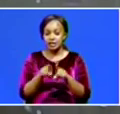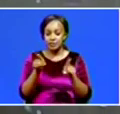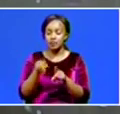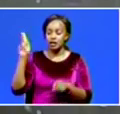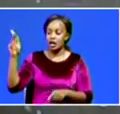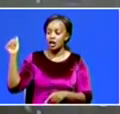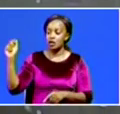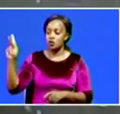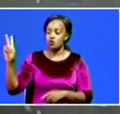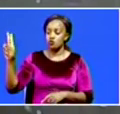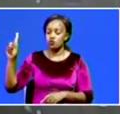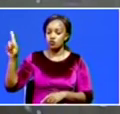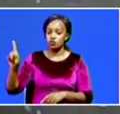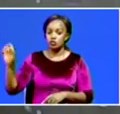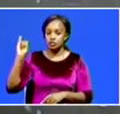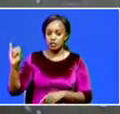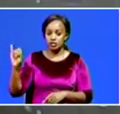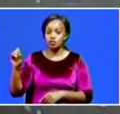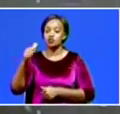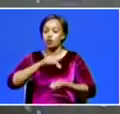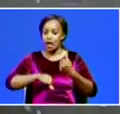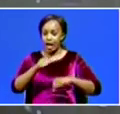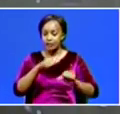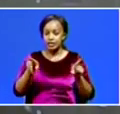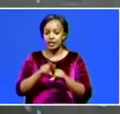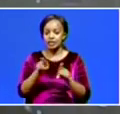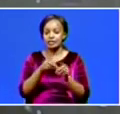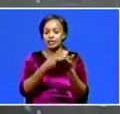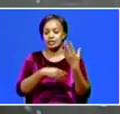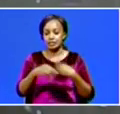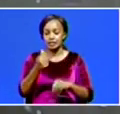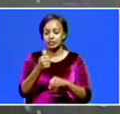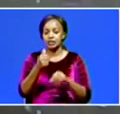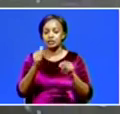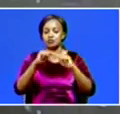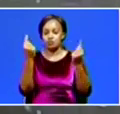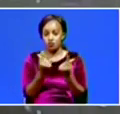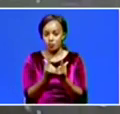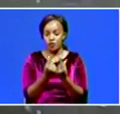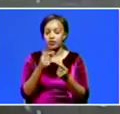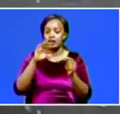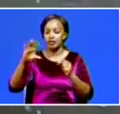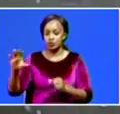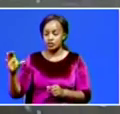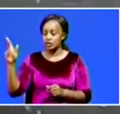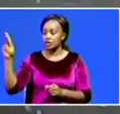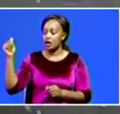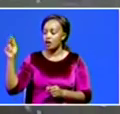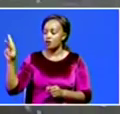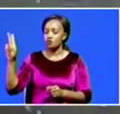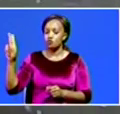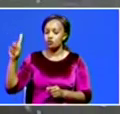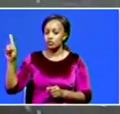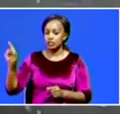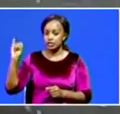Kakuzi to act as a sales agent for fruits from the county. Now, speaking during the annual Kakuzi Farmers Day, Murang'a